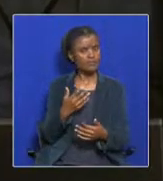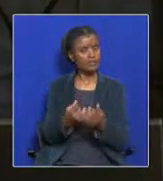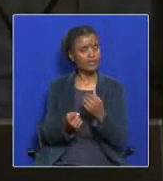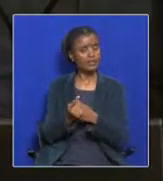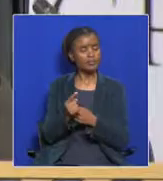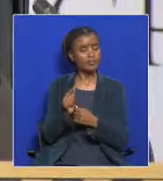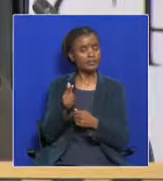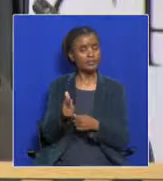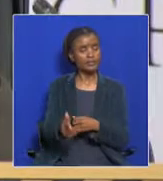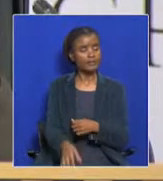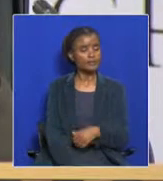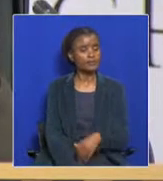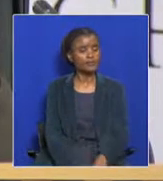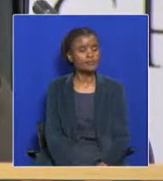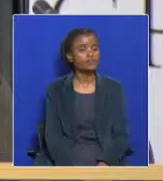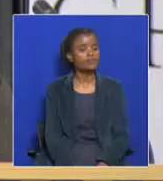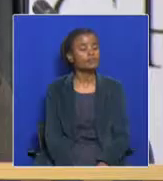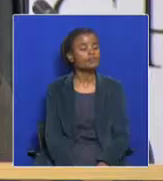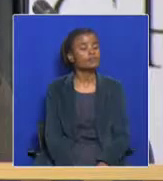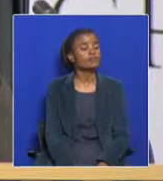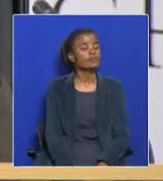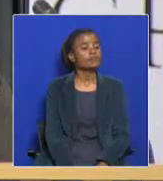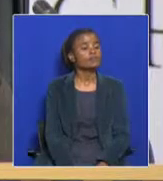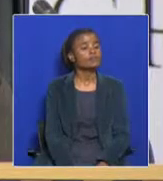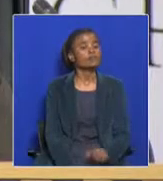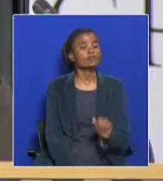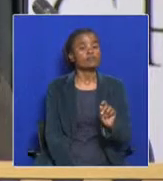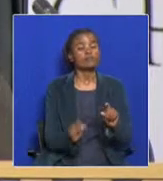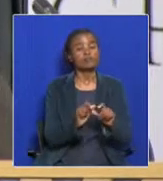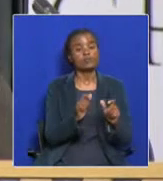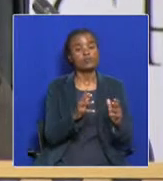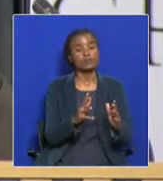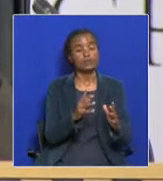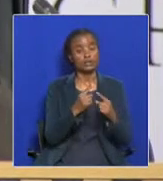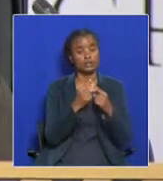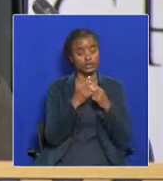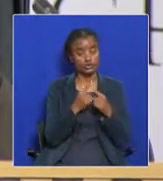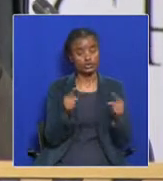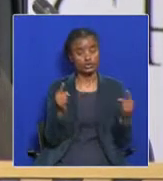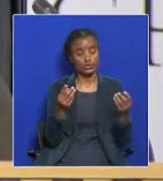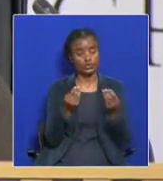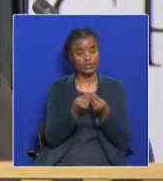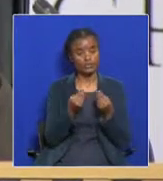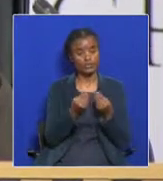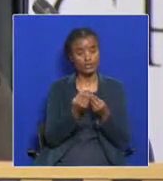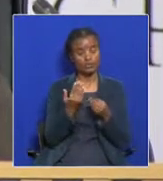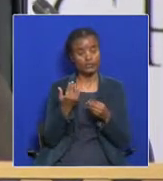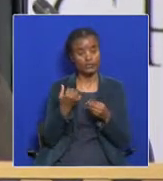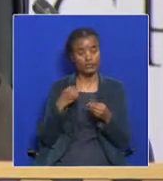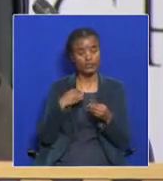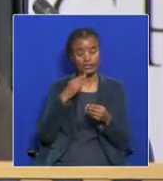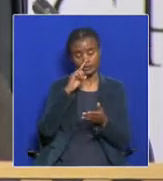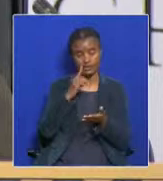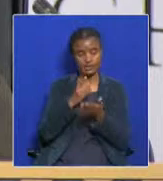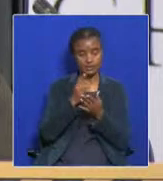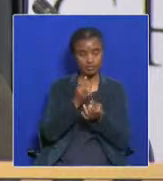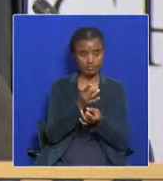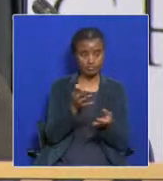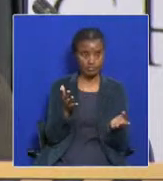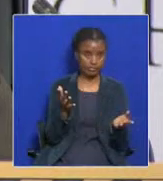Okay. Commissioner, I'm going to disclose something in this commission that I initially chose not to. You know, we don't like to air our dirty